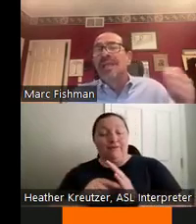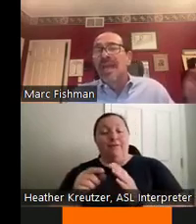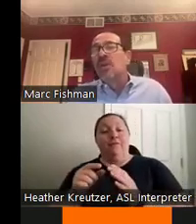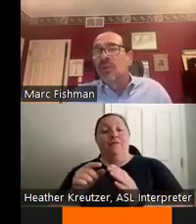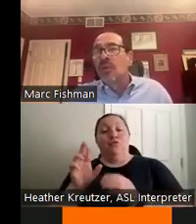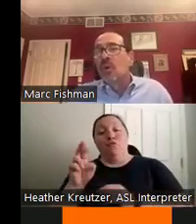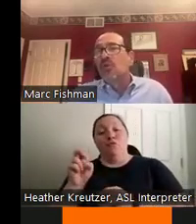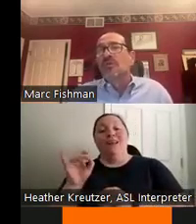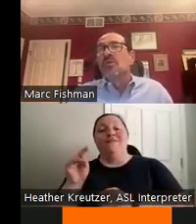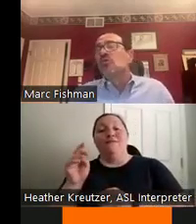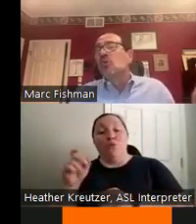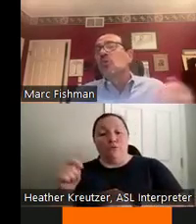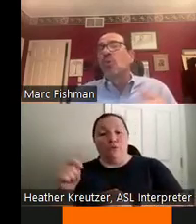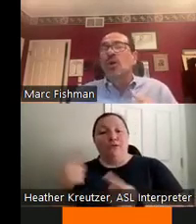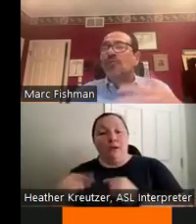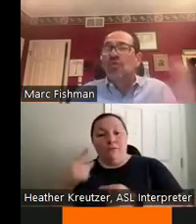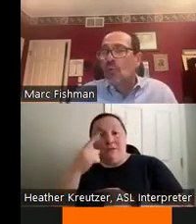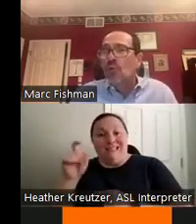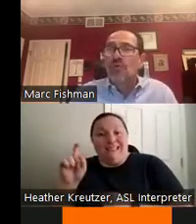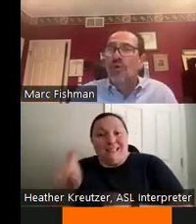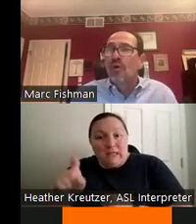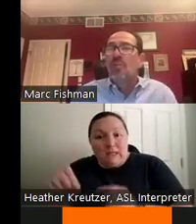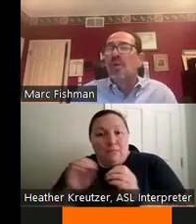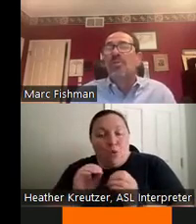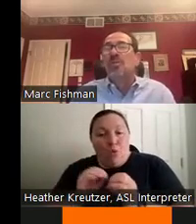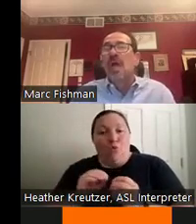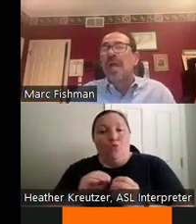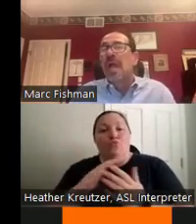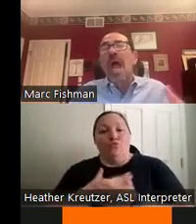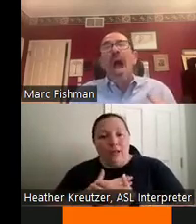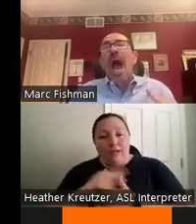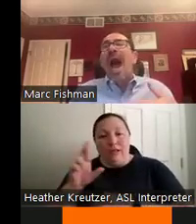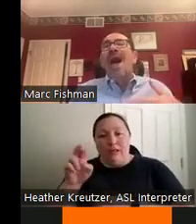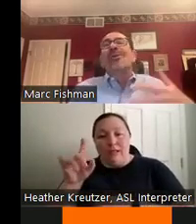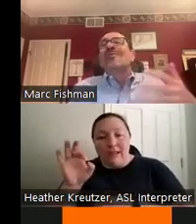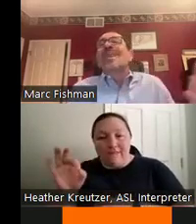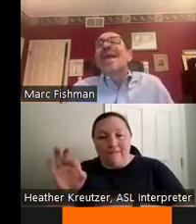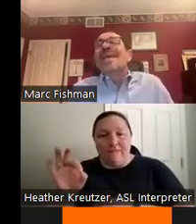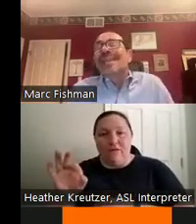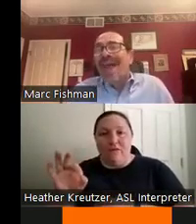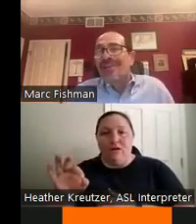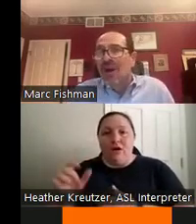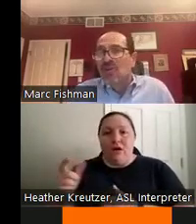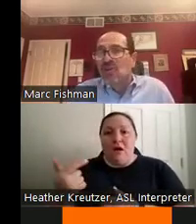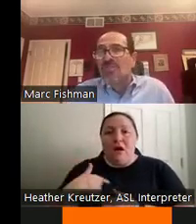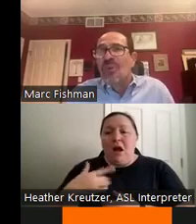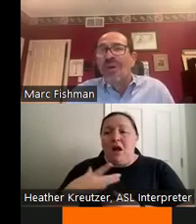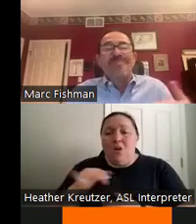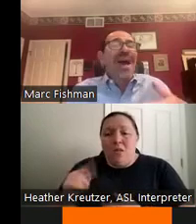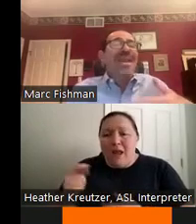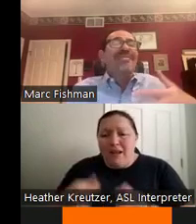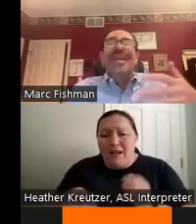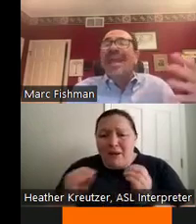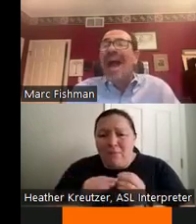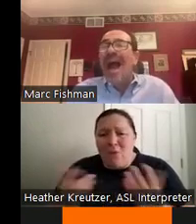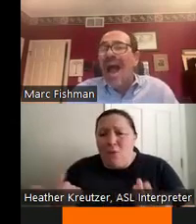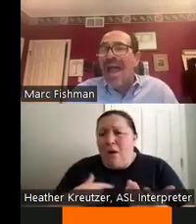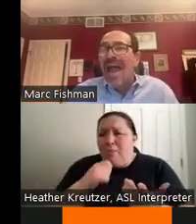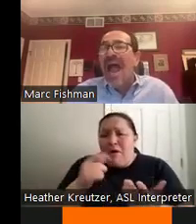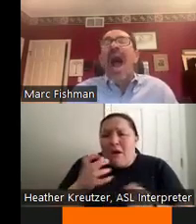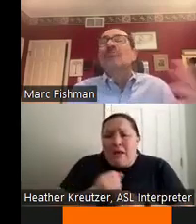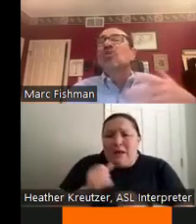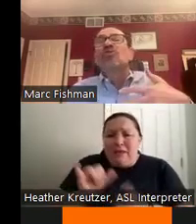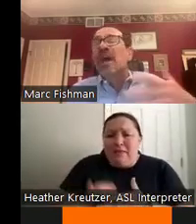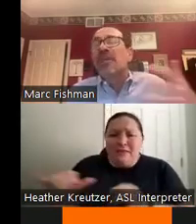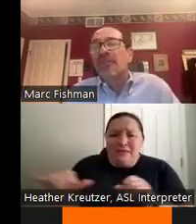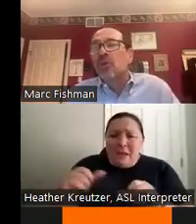prominent later in the course of the disorder, where I'm sure you've heard people say, I don't even like it that much anymore. I'm not even getting